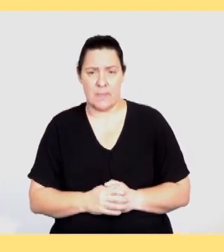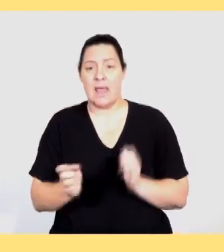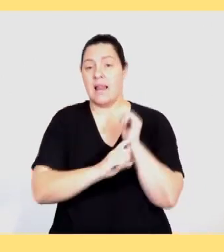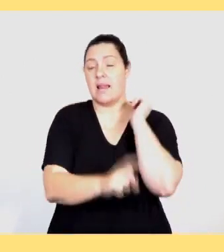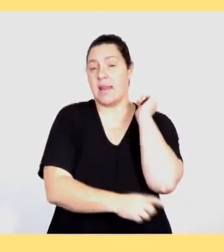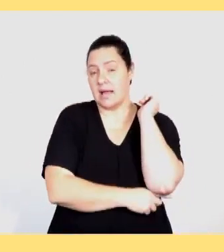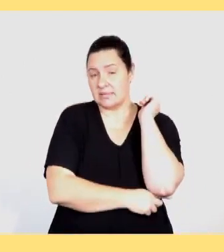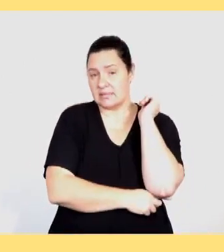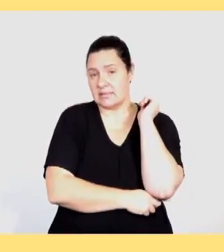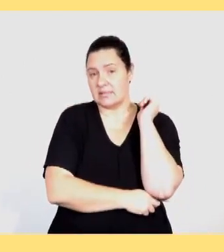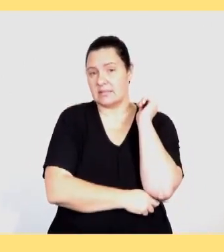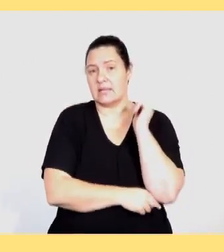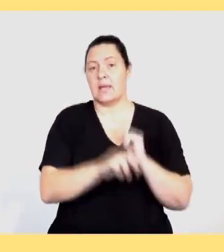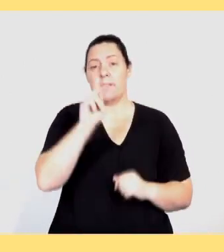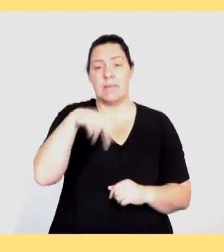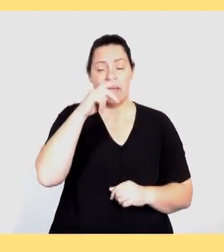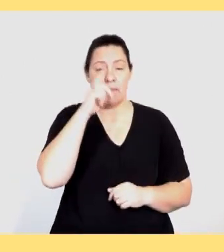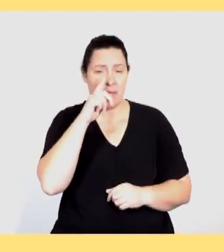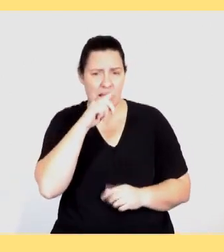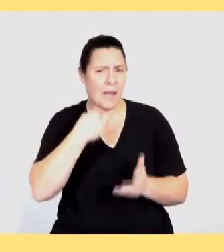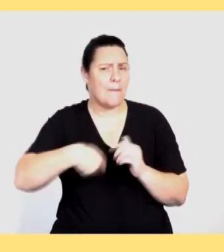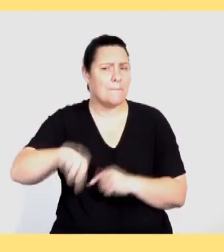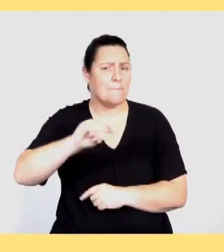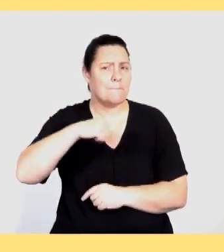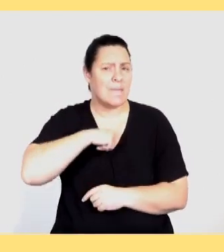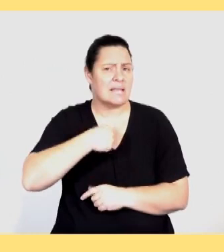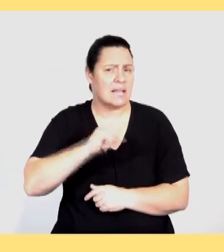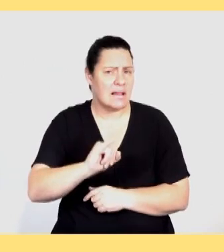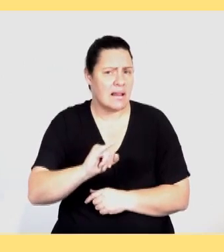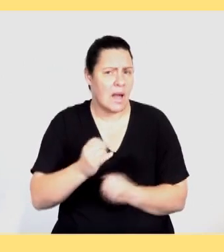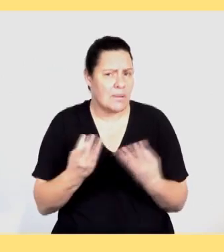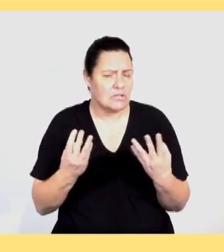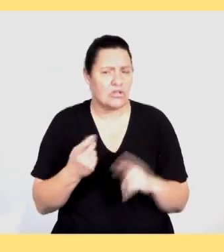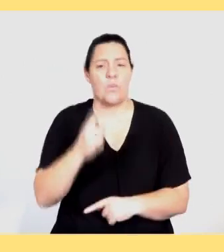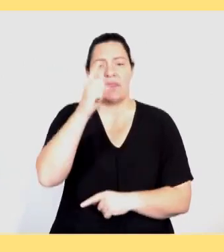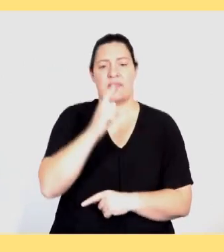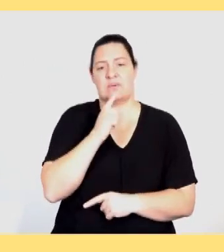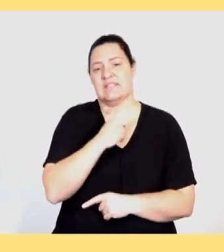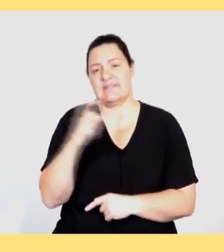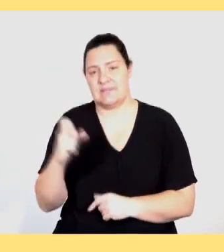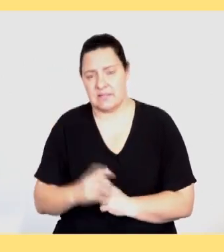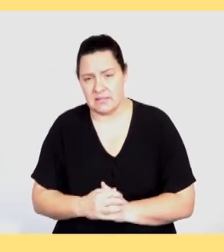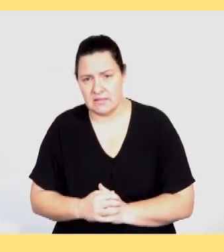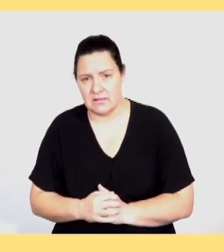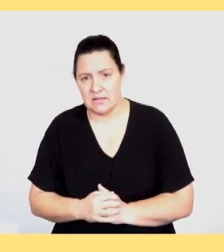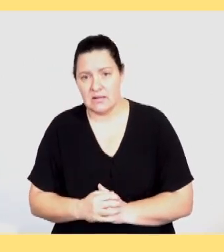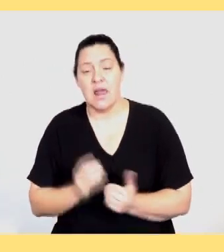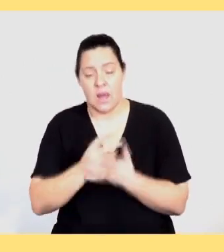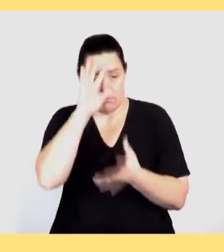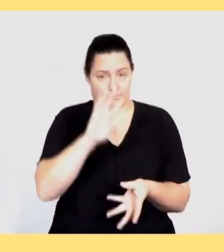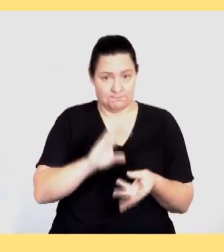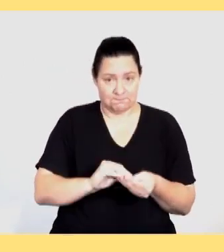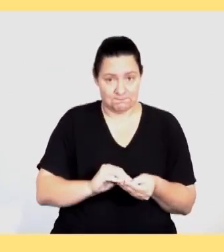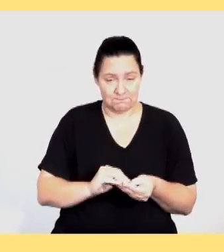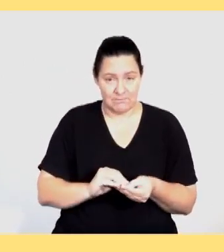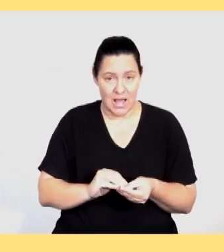16,600. And the last one is P Pink. How much is P Pink owing us? 1,700. Quickly